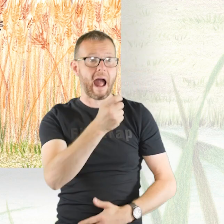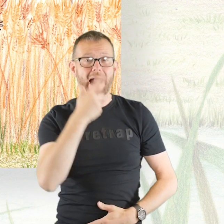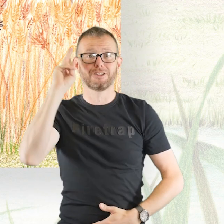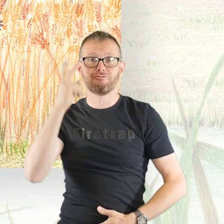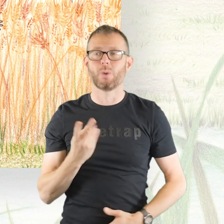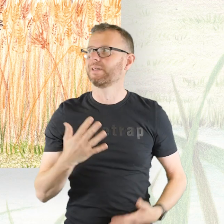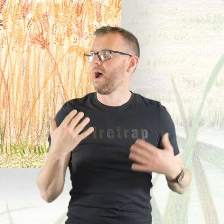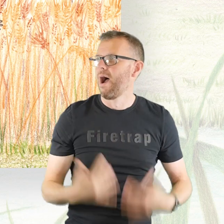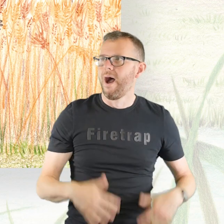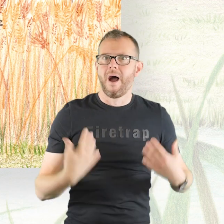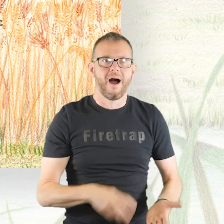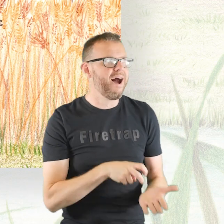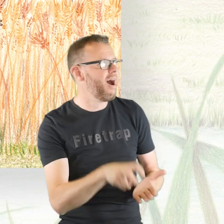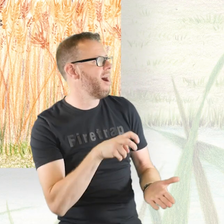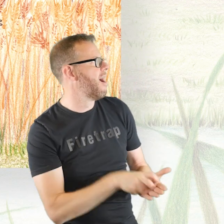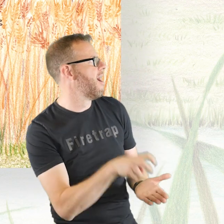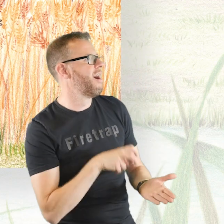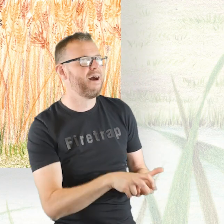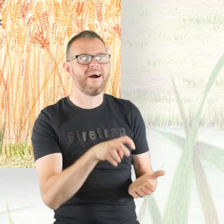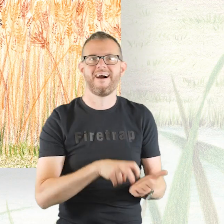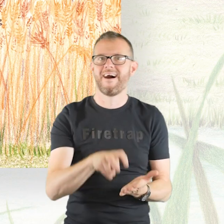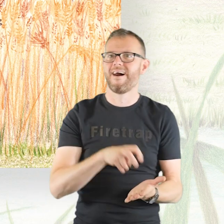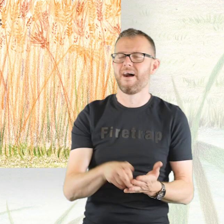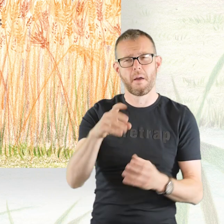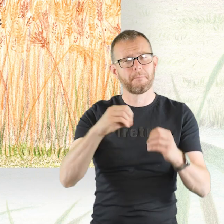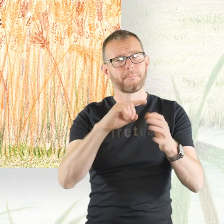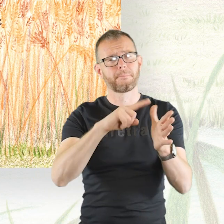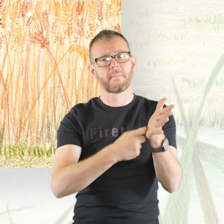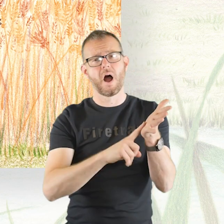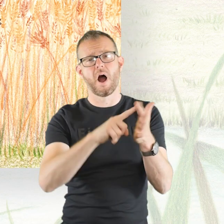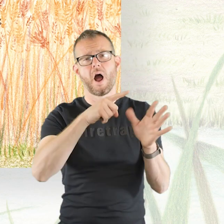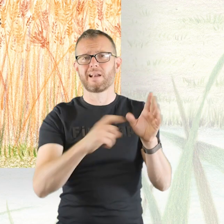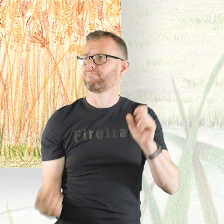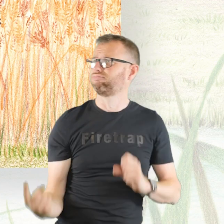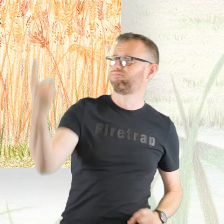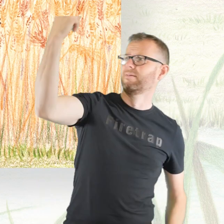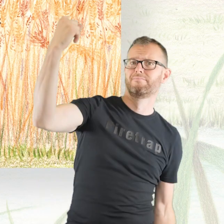Alex and Rosie were amazed. The barley was very tall.